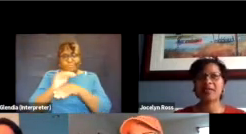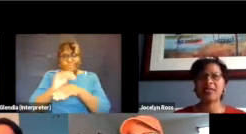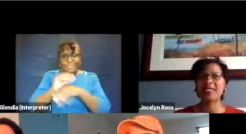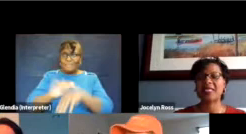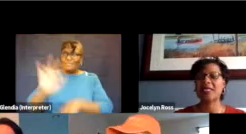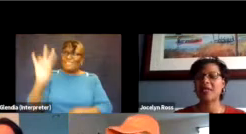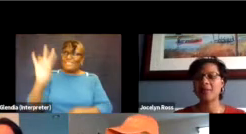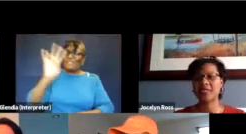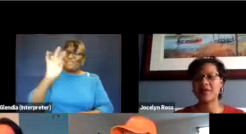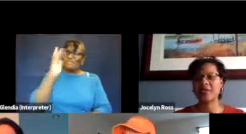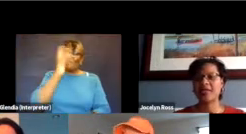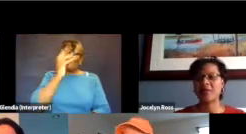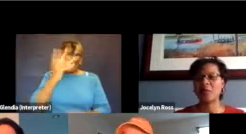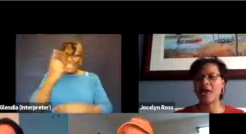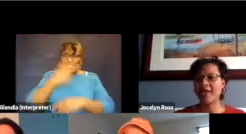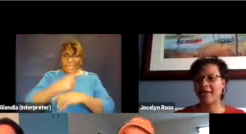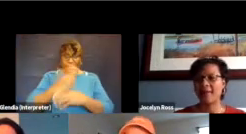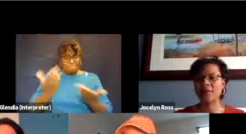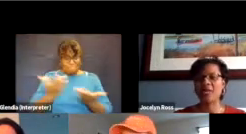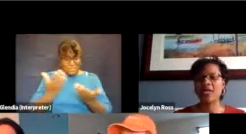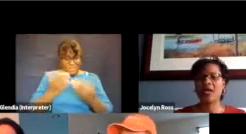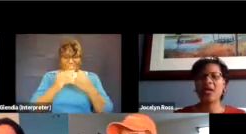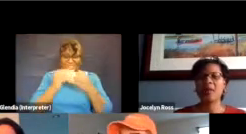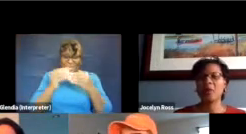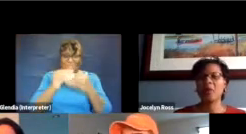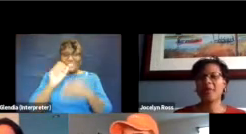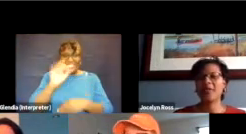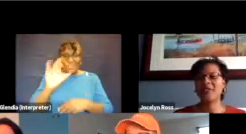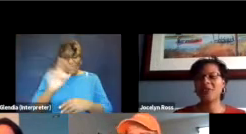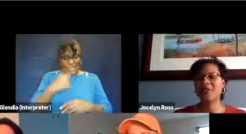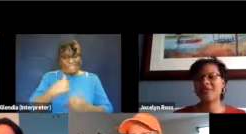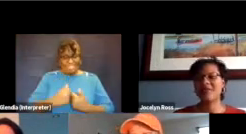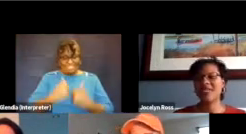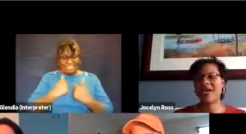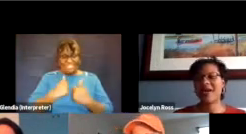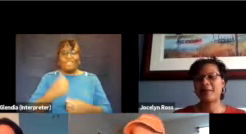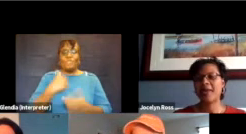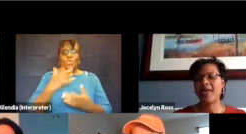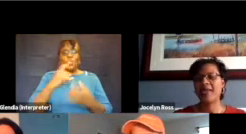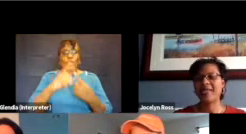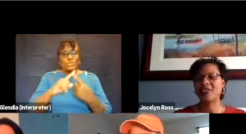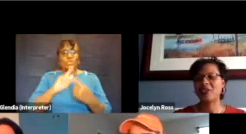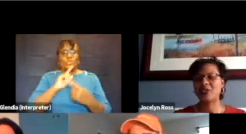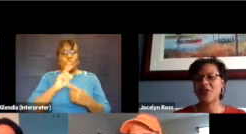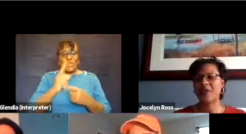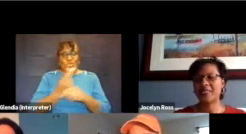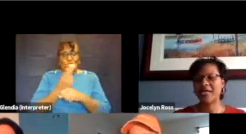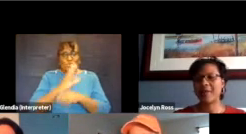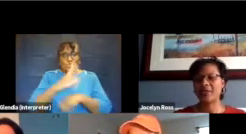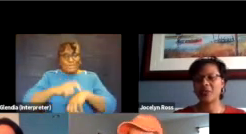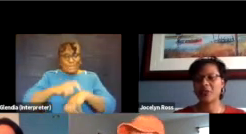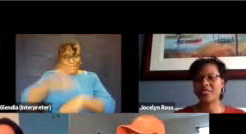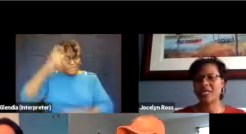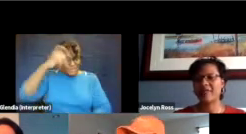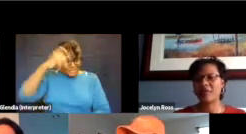day, and at least in Columbia, South Carolina, where I am. And we want to be good stewards of your time and get you started with